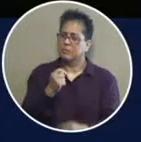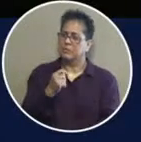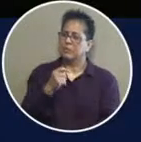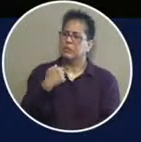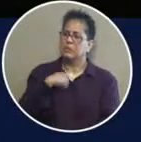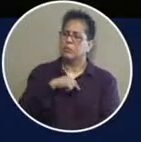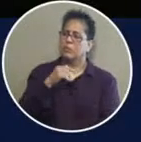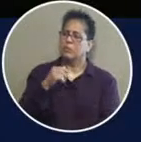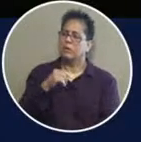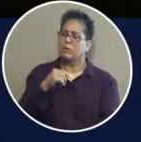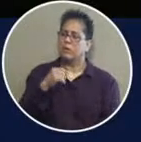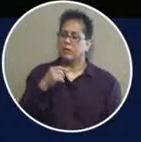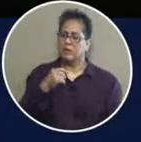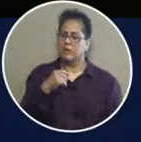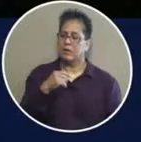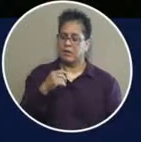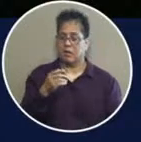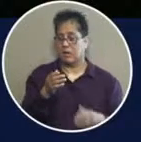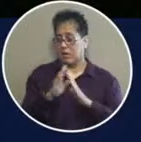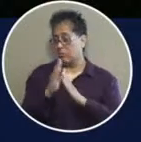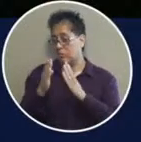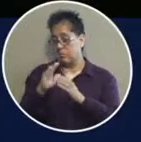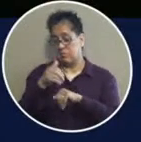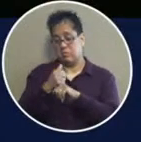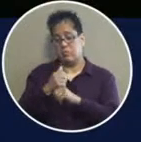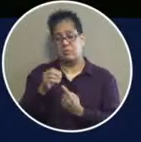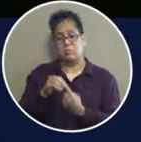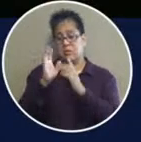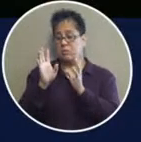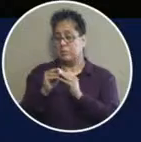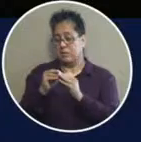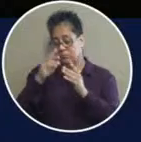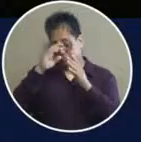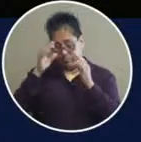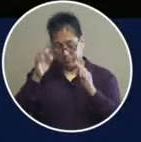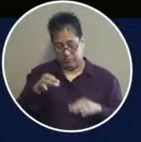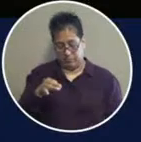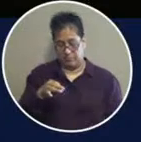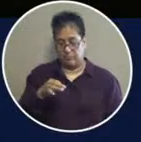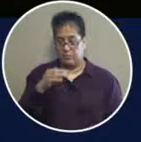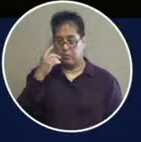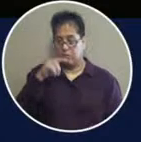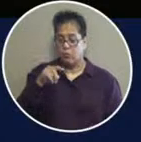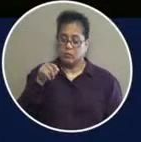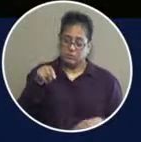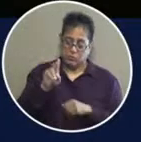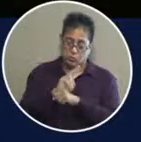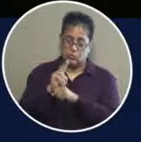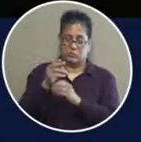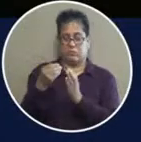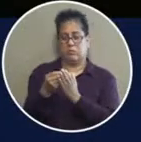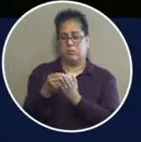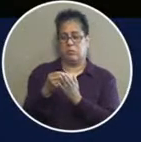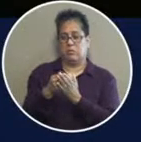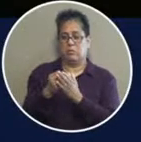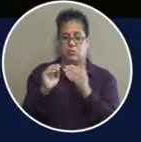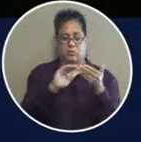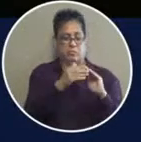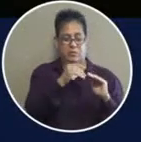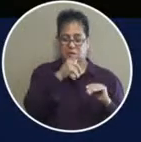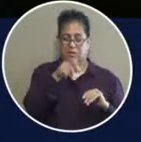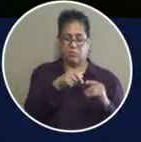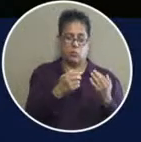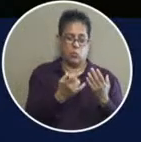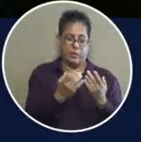ask that a special meeting be called to take action specifically for these dollars so that this community doesn't have to